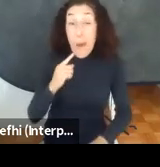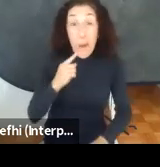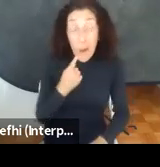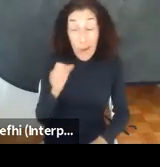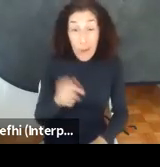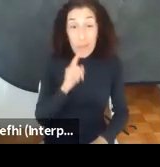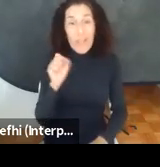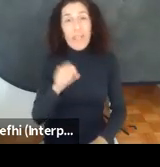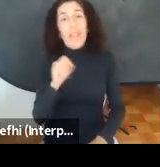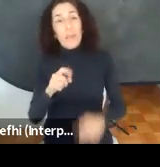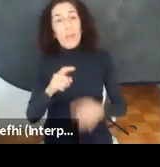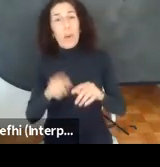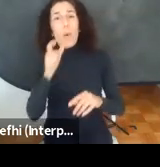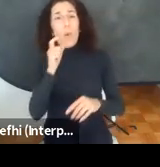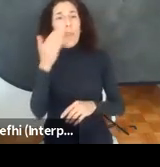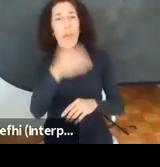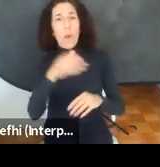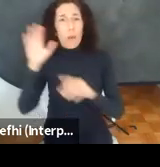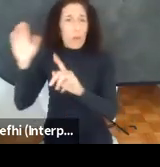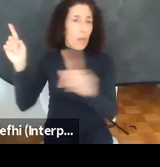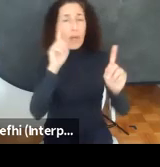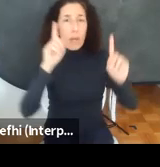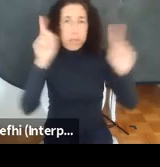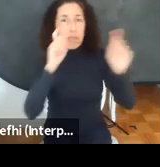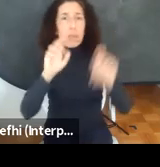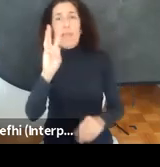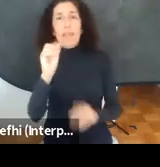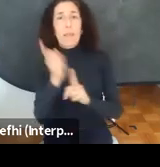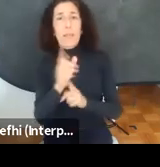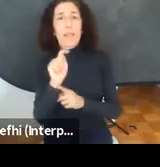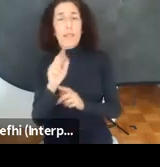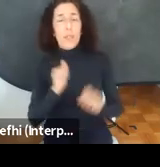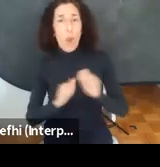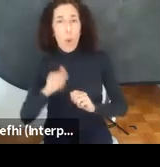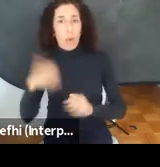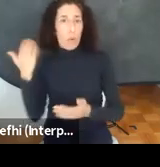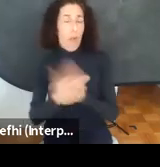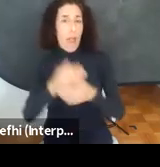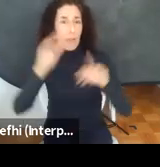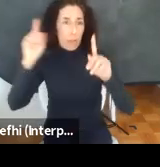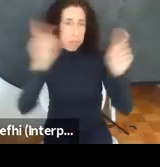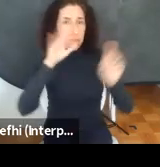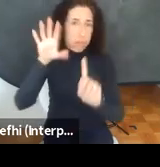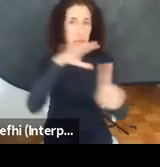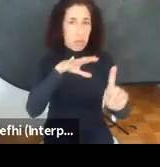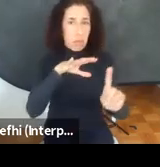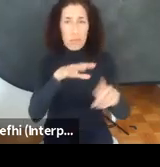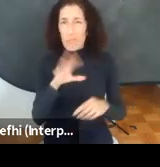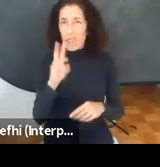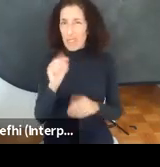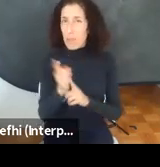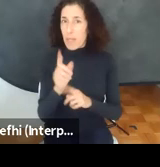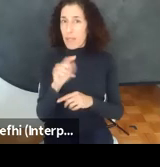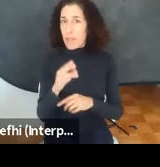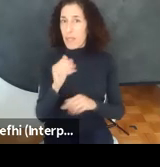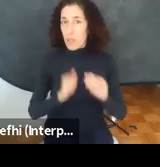at the hospital. Oh. It was actually filming this. So I actually came to the hospital. But I'm always reminded when Donna talked with the doctors, her